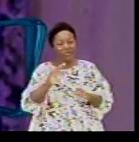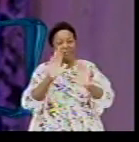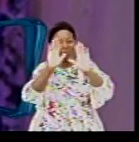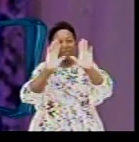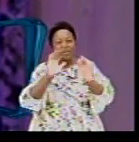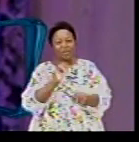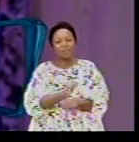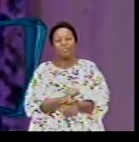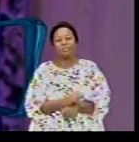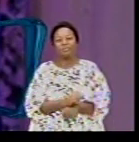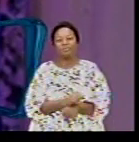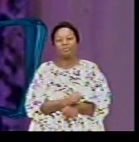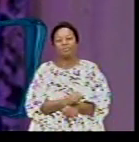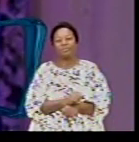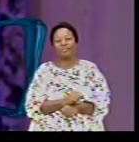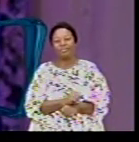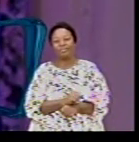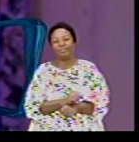and wonders.